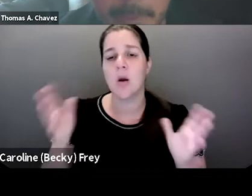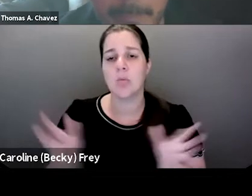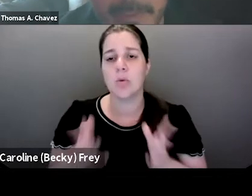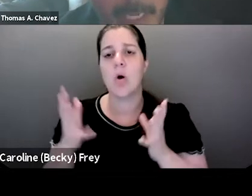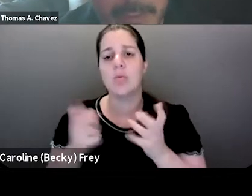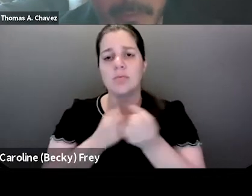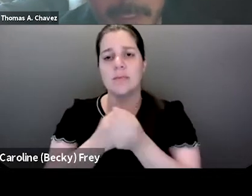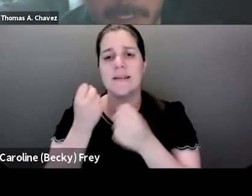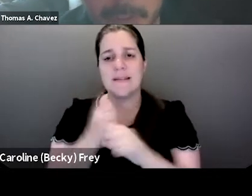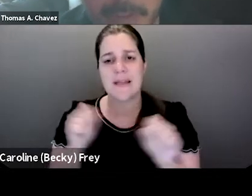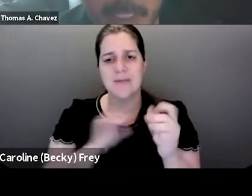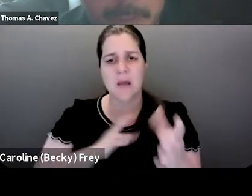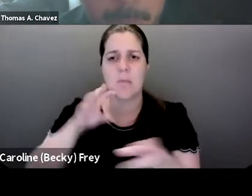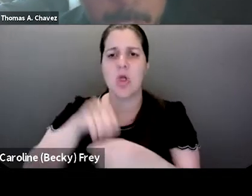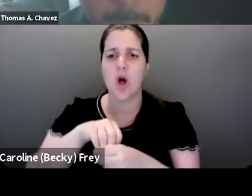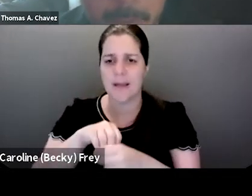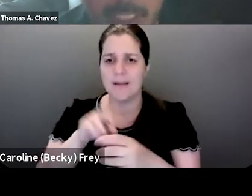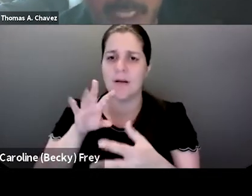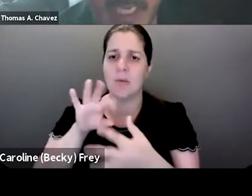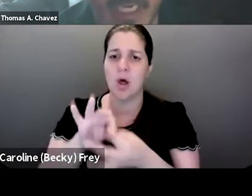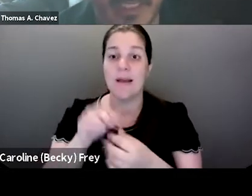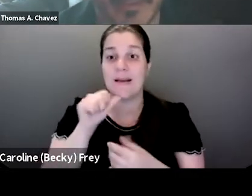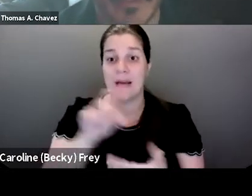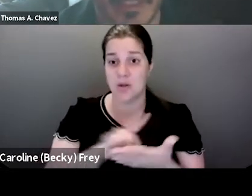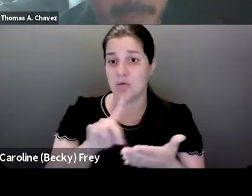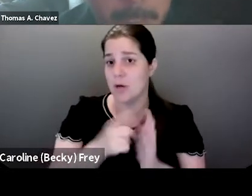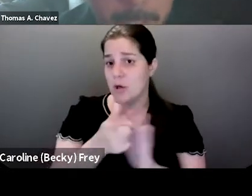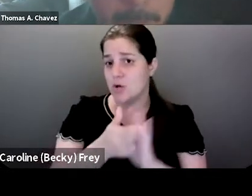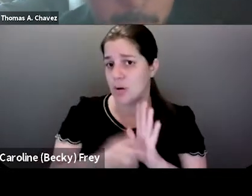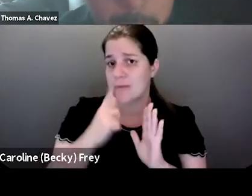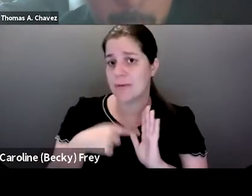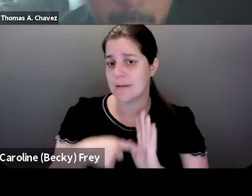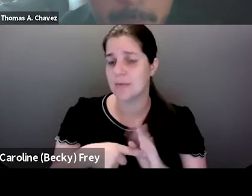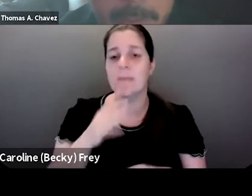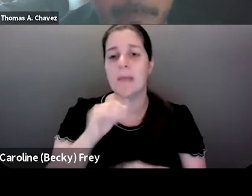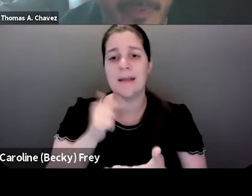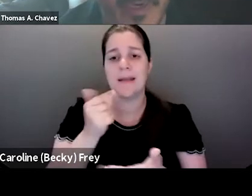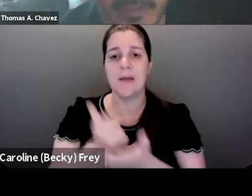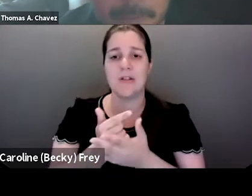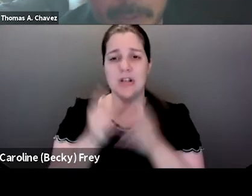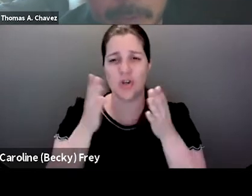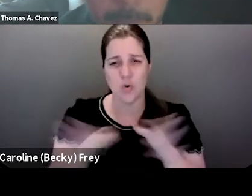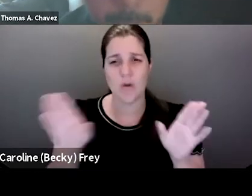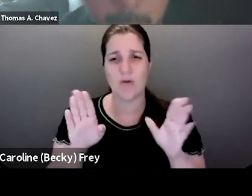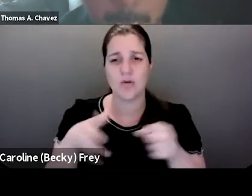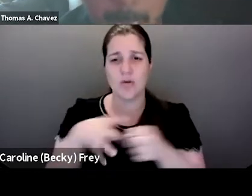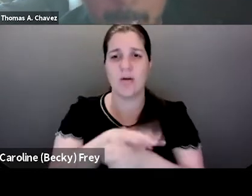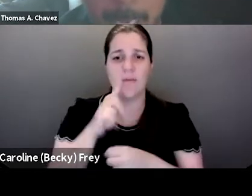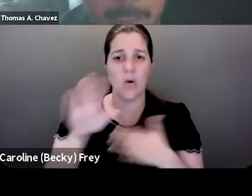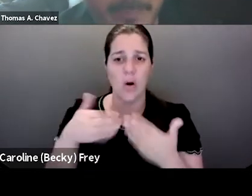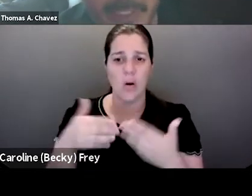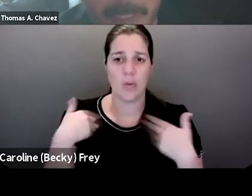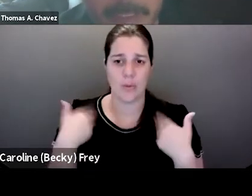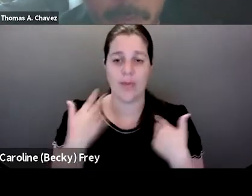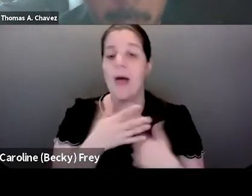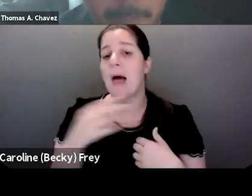belonging, non-discrimination laws, for example, guaranteeing universal coverage for all youth,